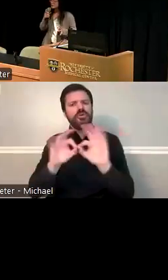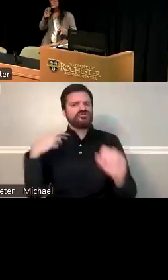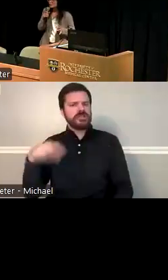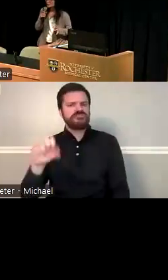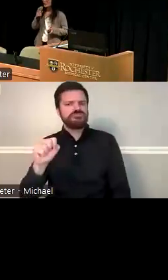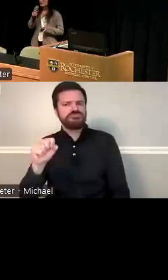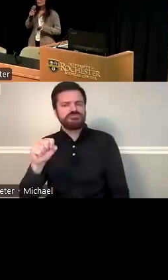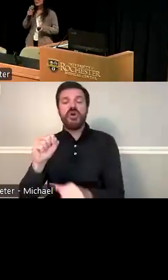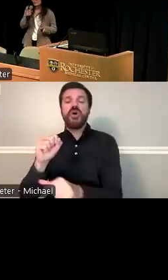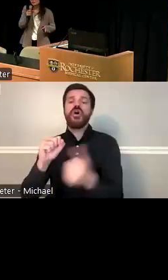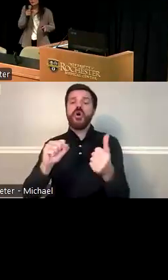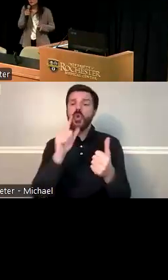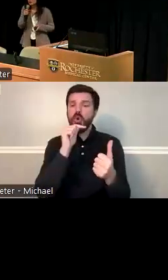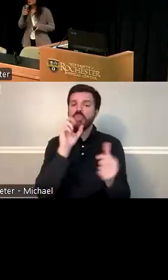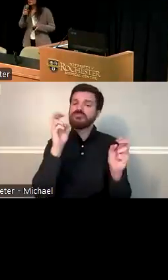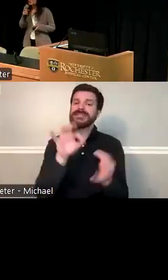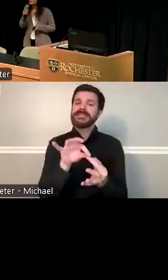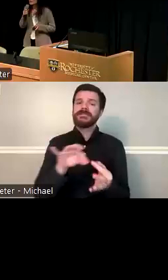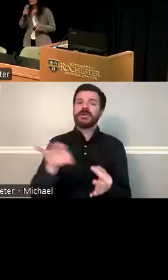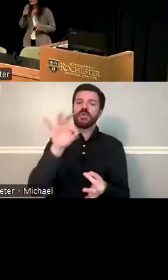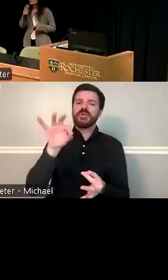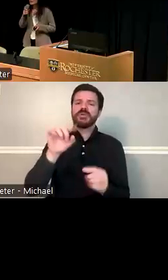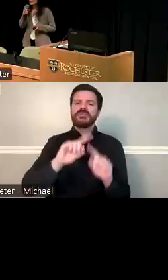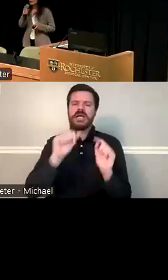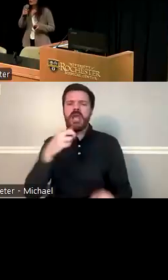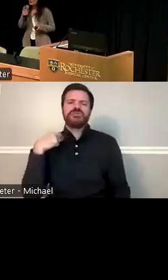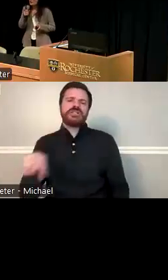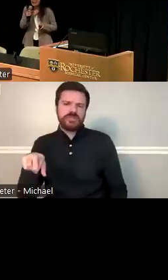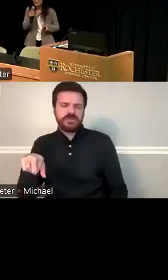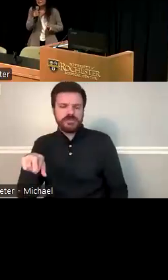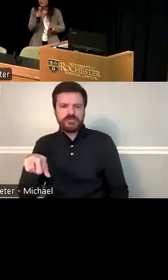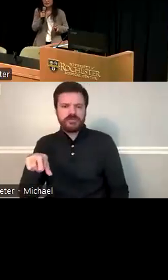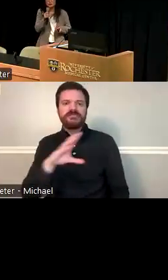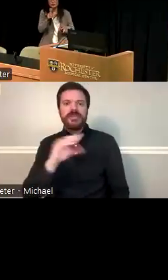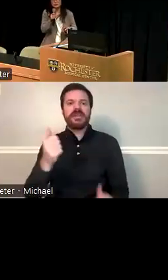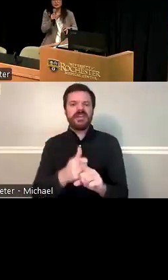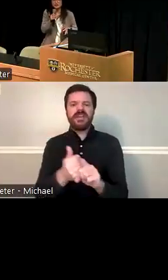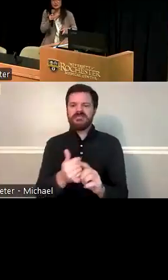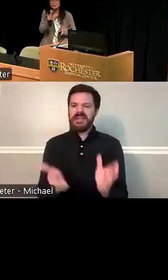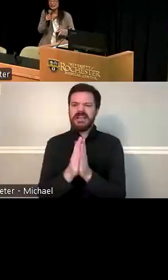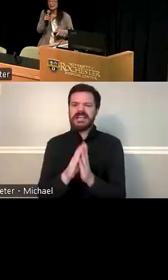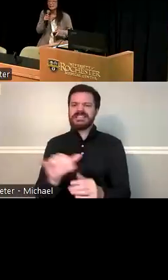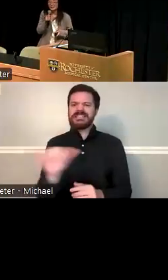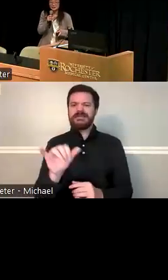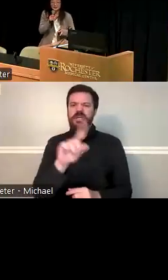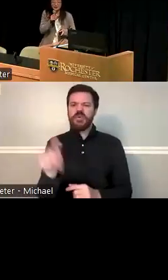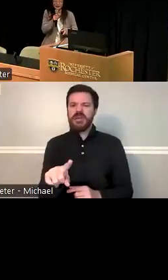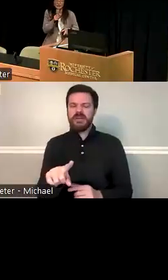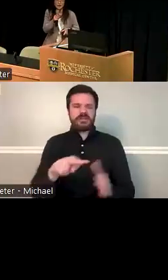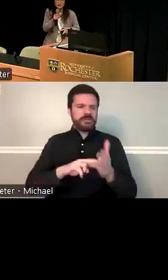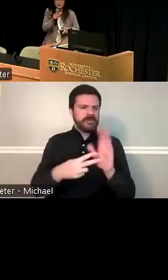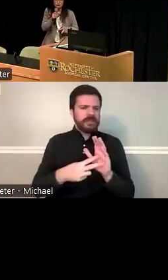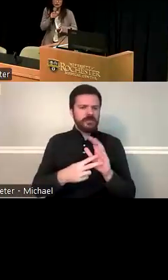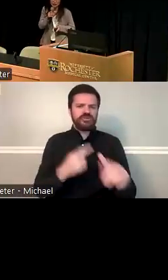others who are spiritual but not religious, and they are asking the similar questions on the meaning and purpose in